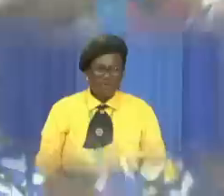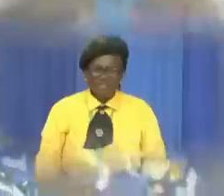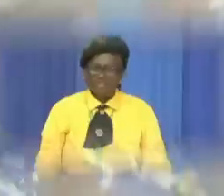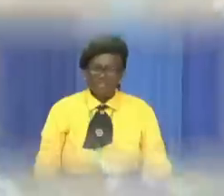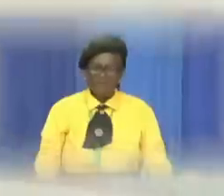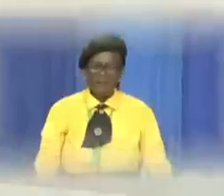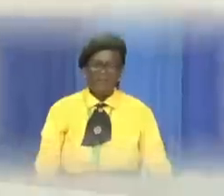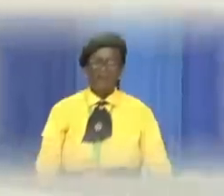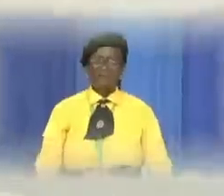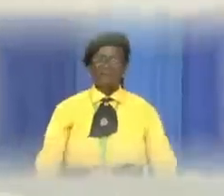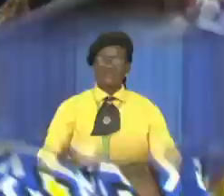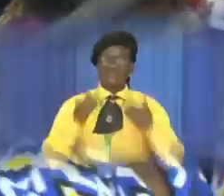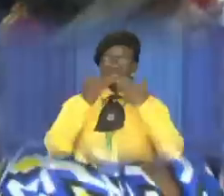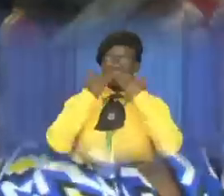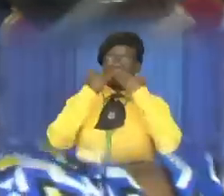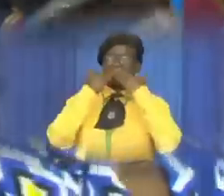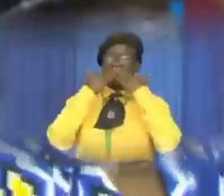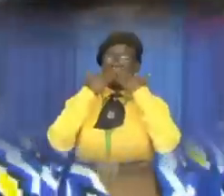Thank you, Father.